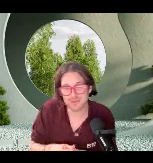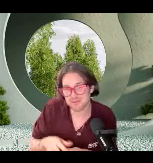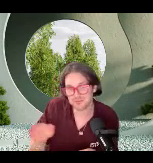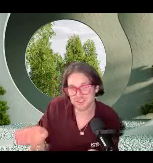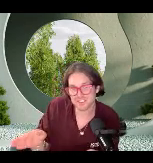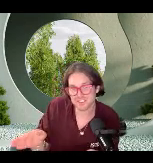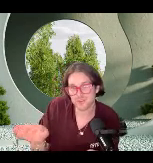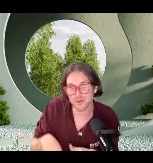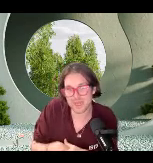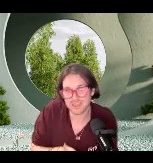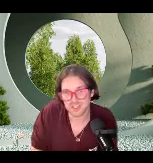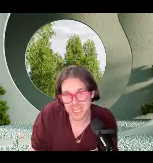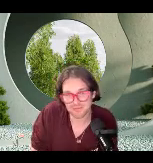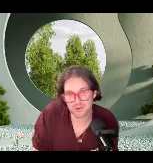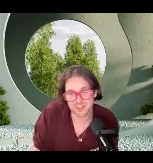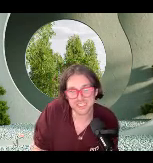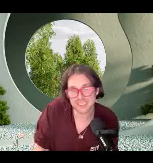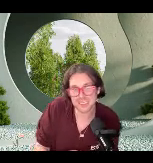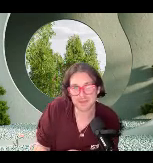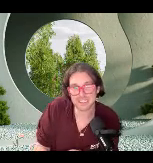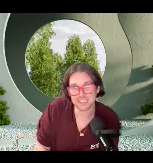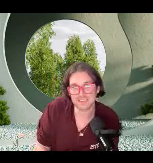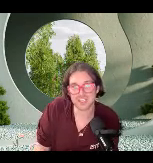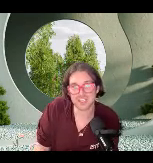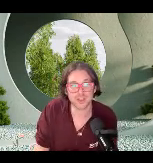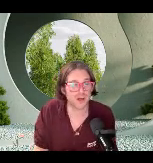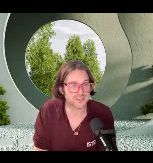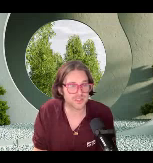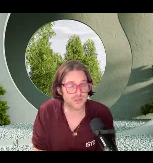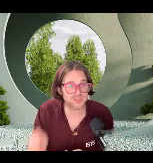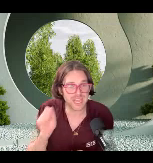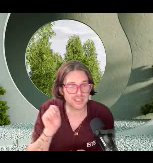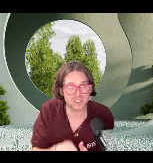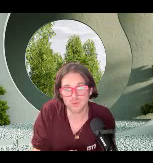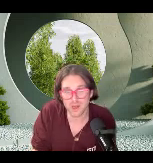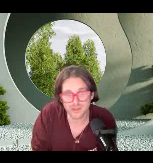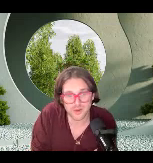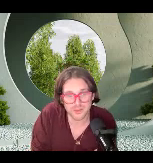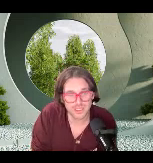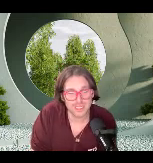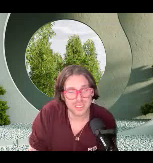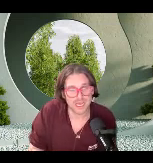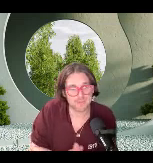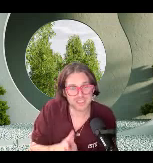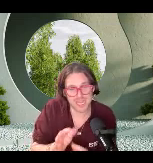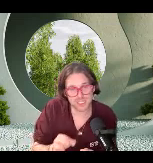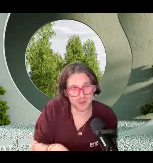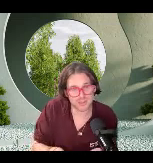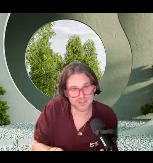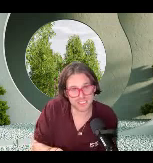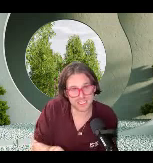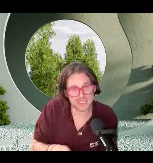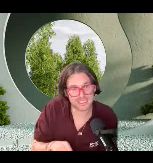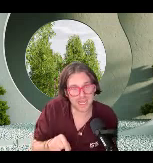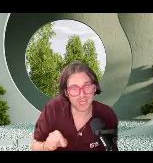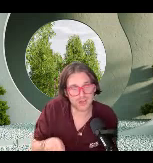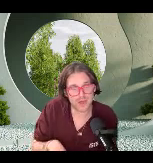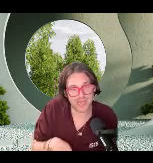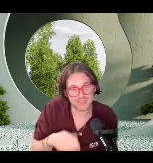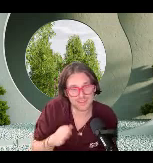tiny URL, and maybe if Kristen can throw that in the chat for us in case anybody needs it, you can also scan the QR code. The tiny URL